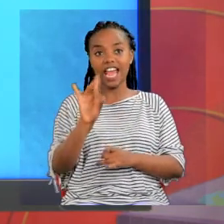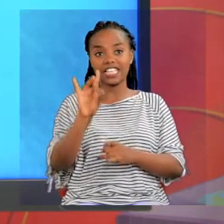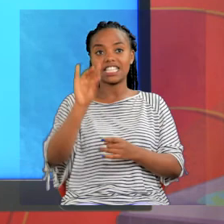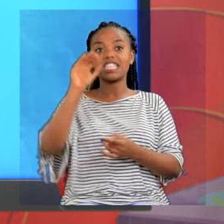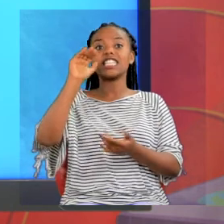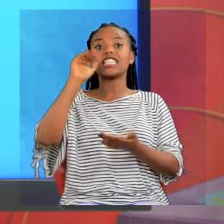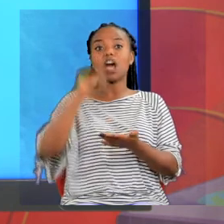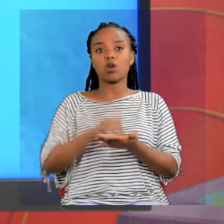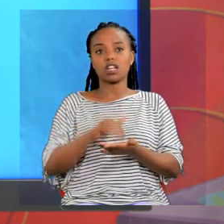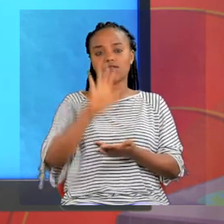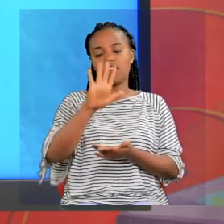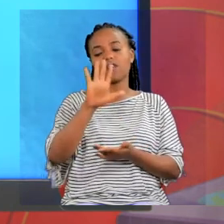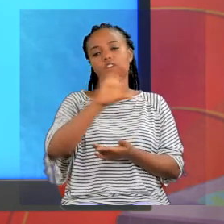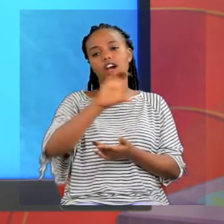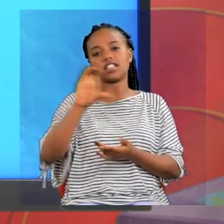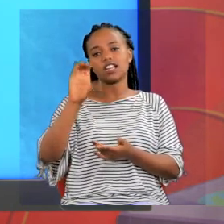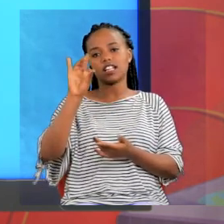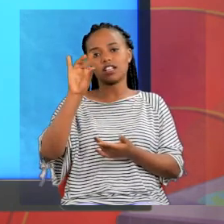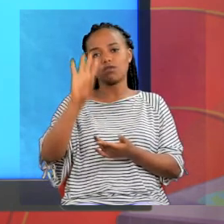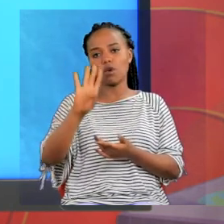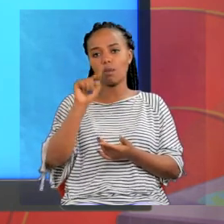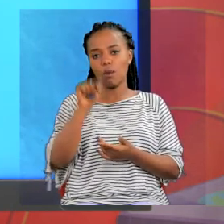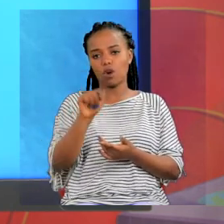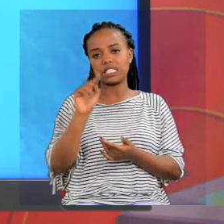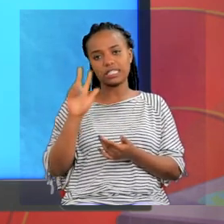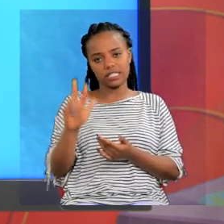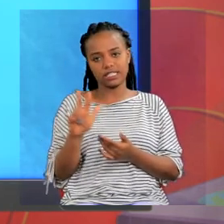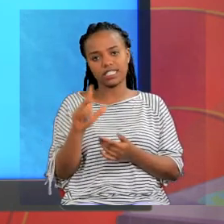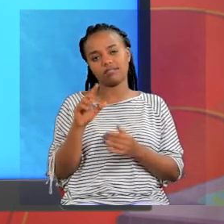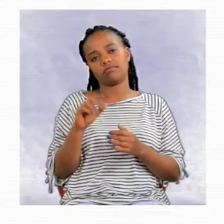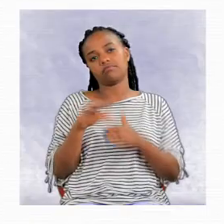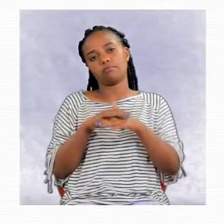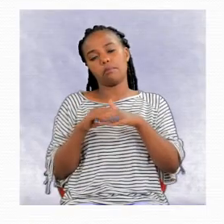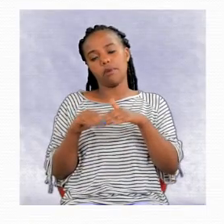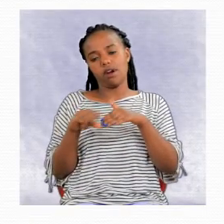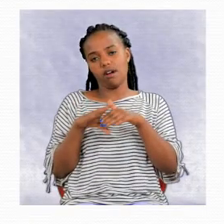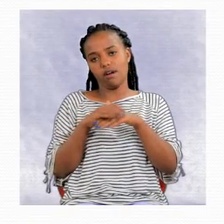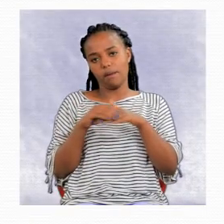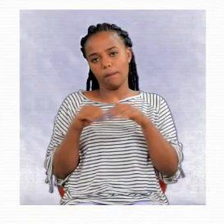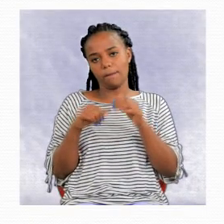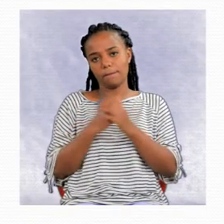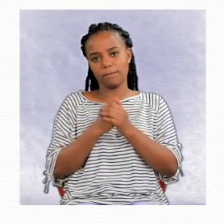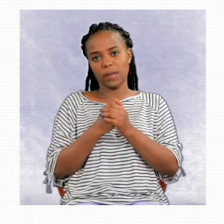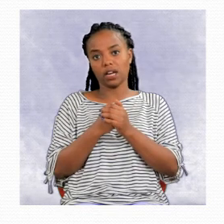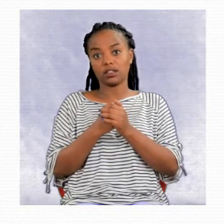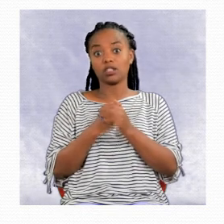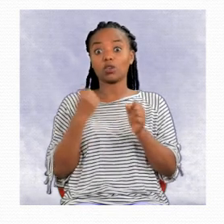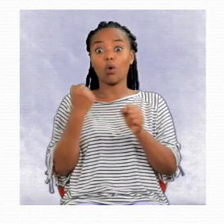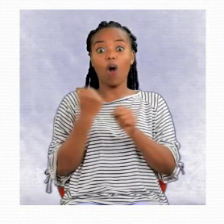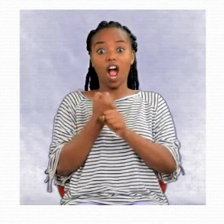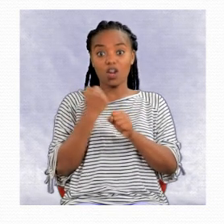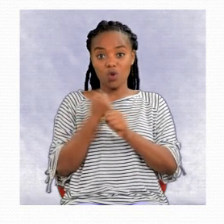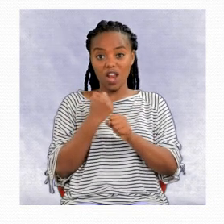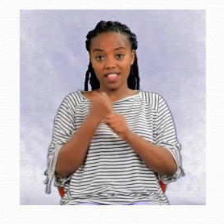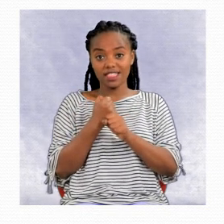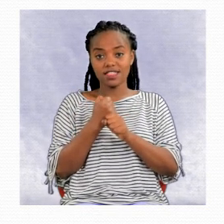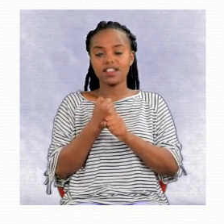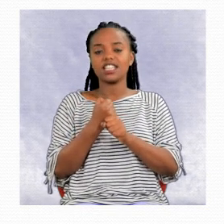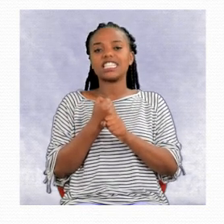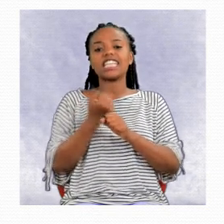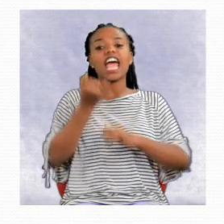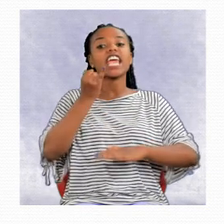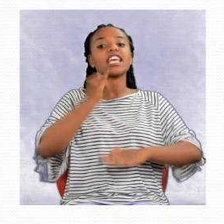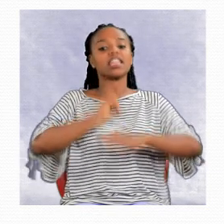28,584.38 birr. To calculate the